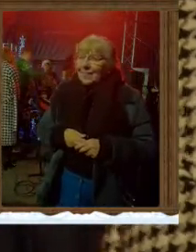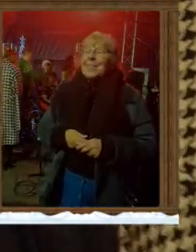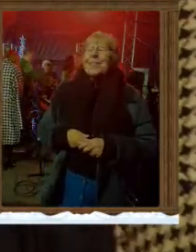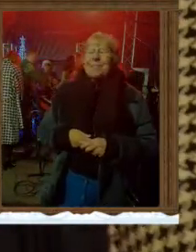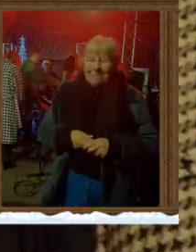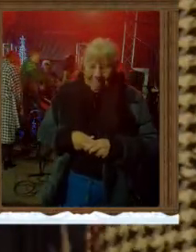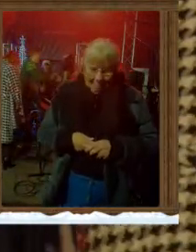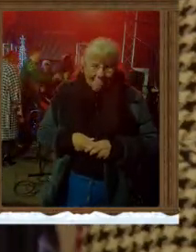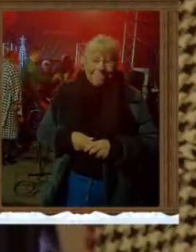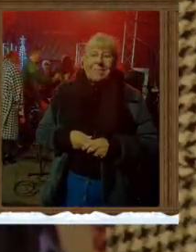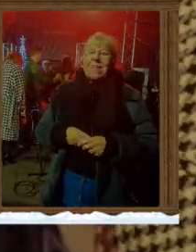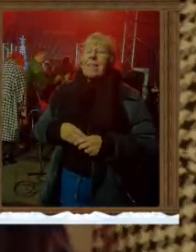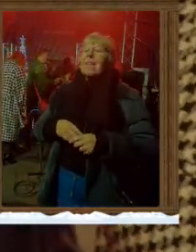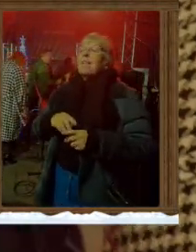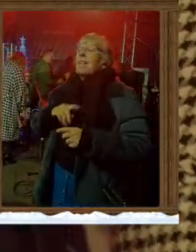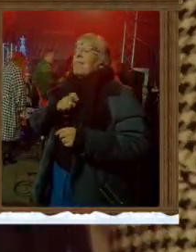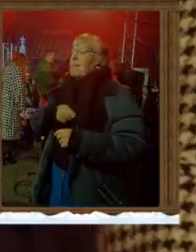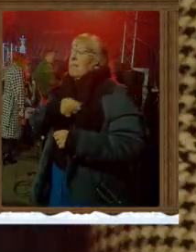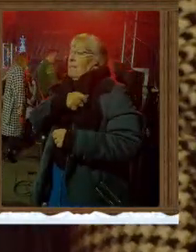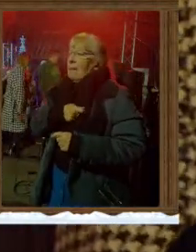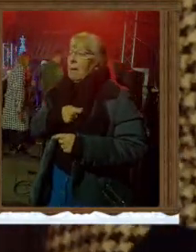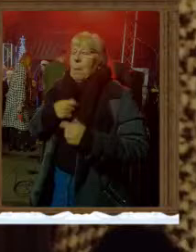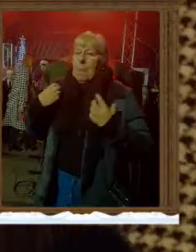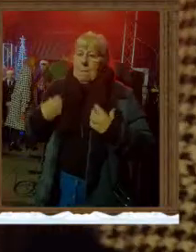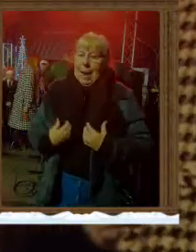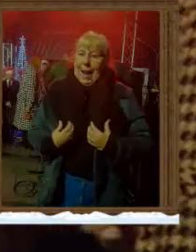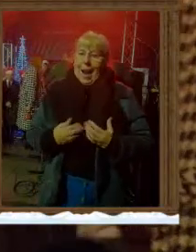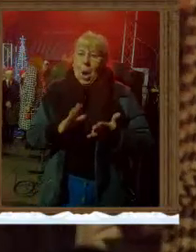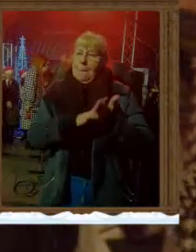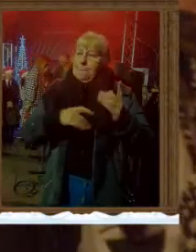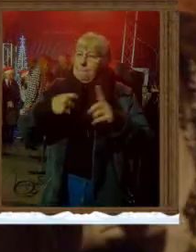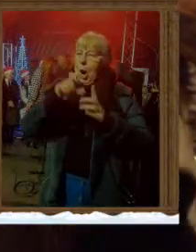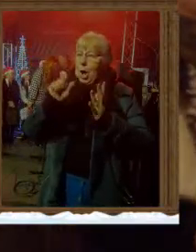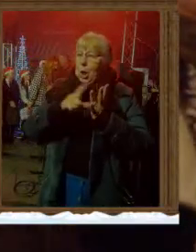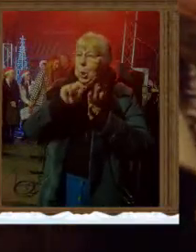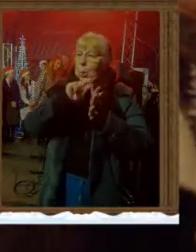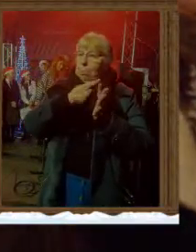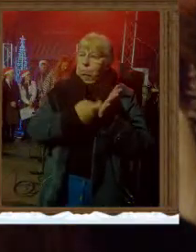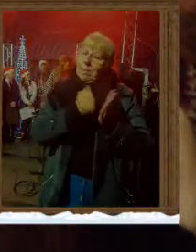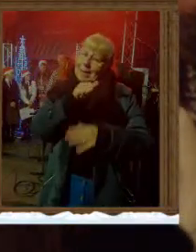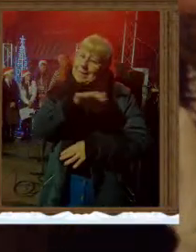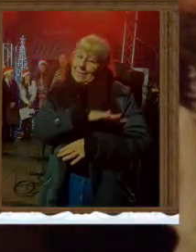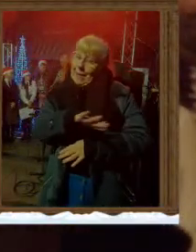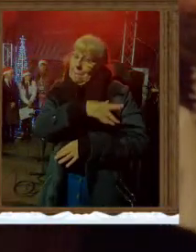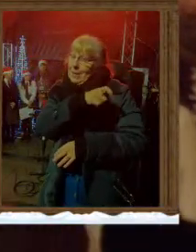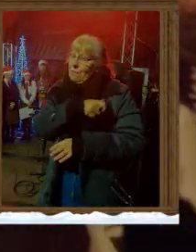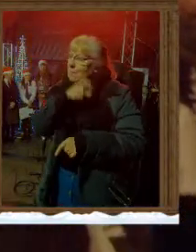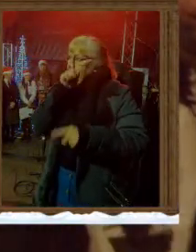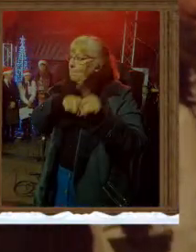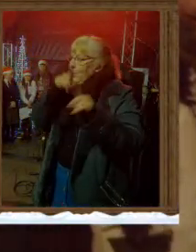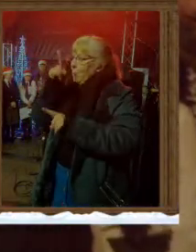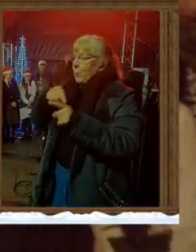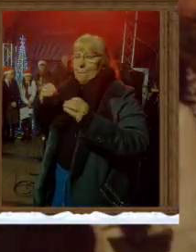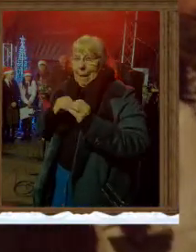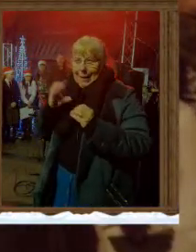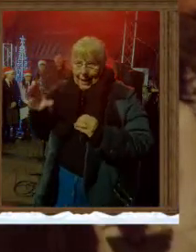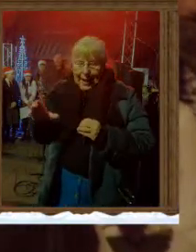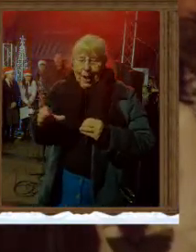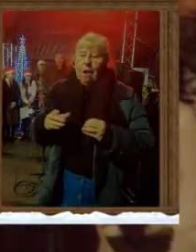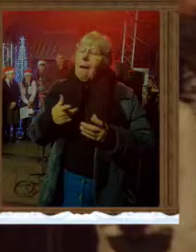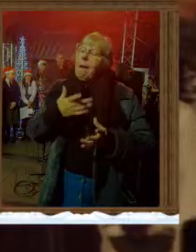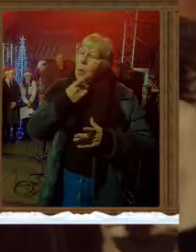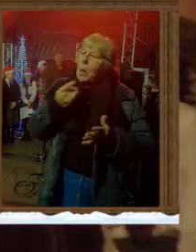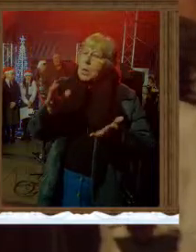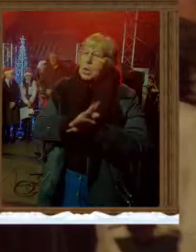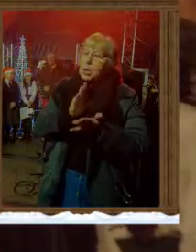On behalf of the Mayor, Mark Cooper, and his family, and all the representatives here in Ballyclare and the district, we want to wish you a Merry